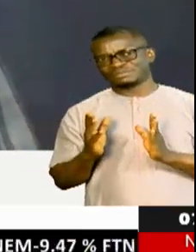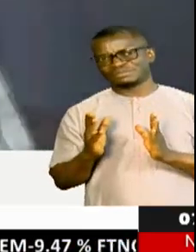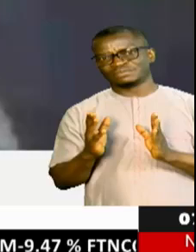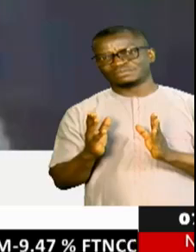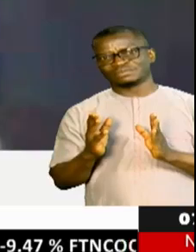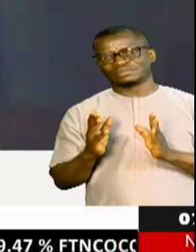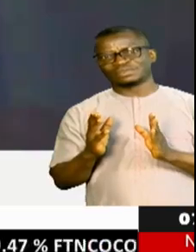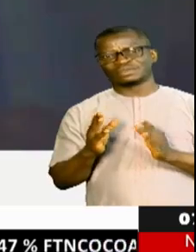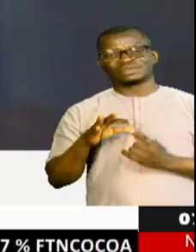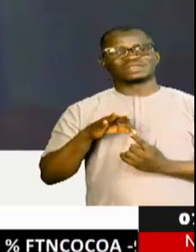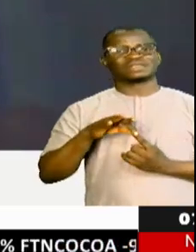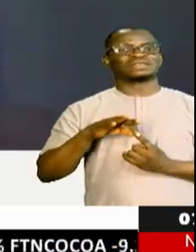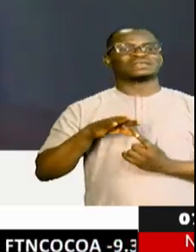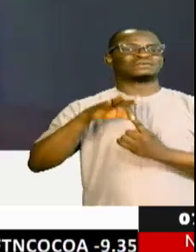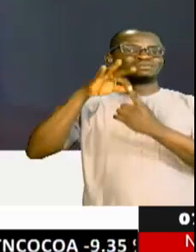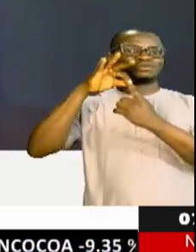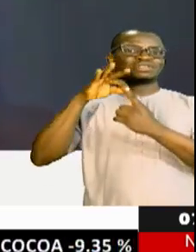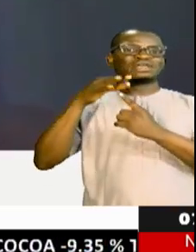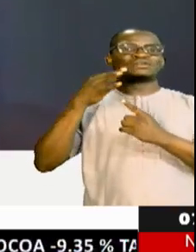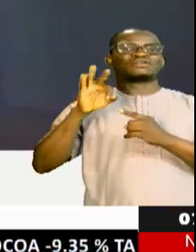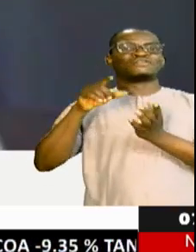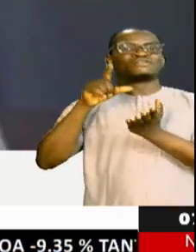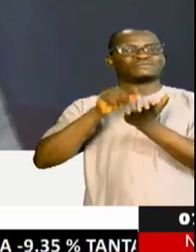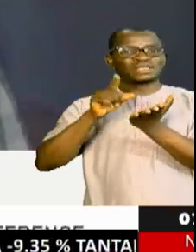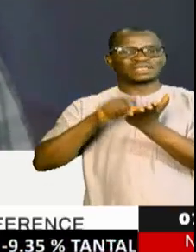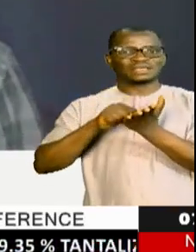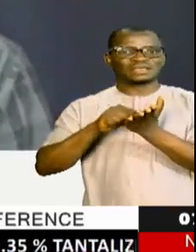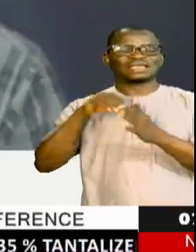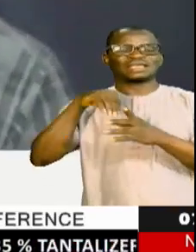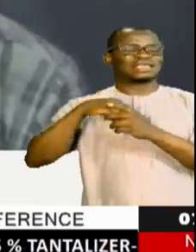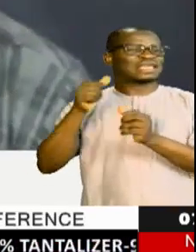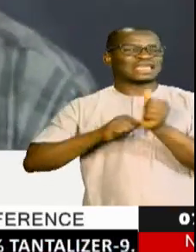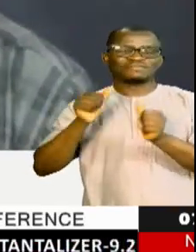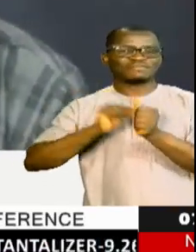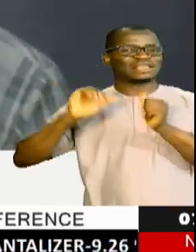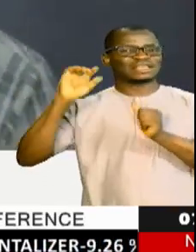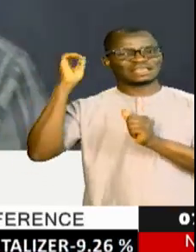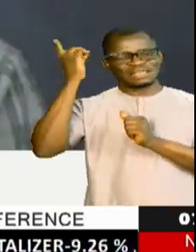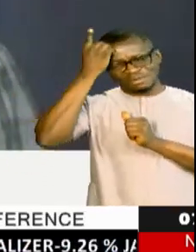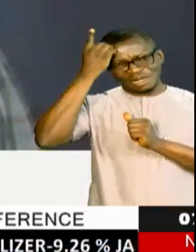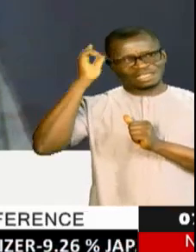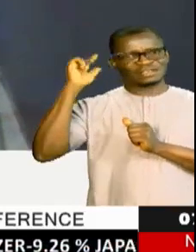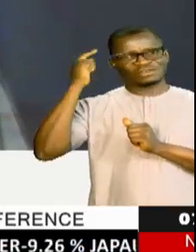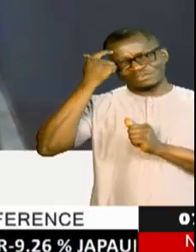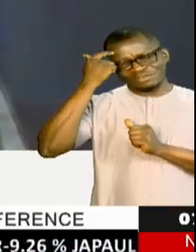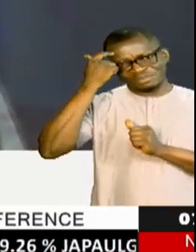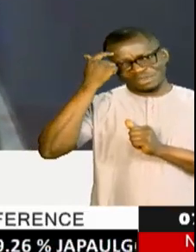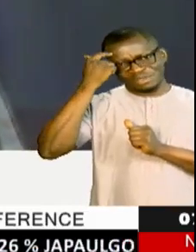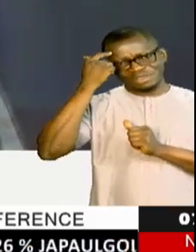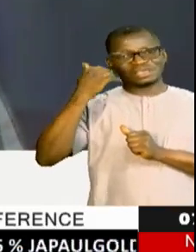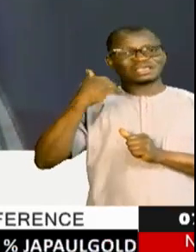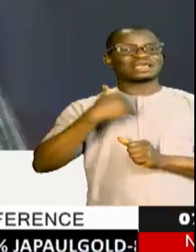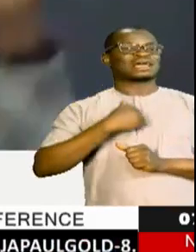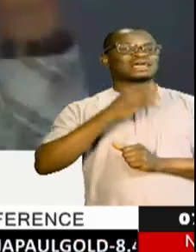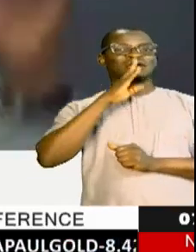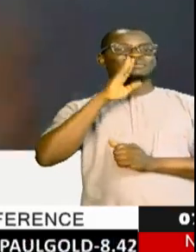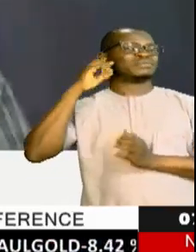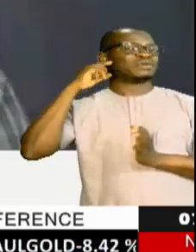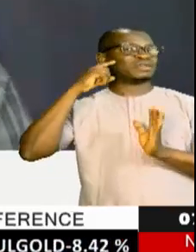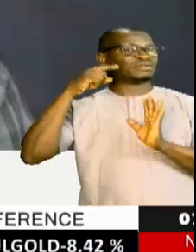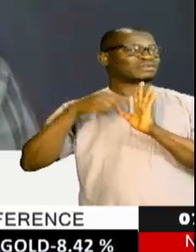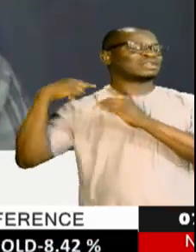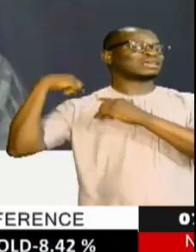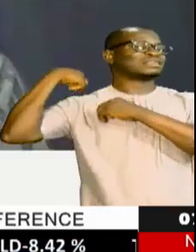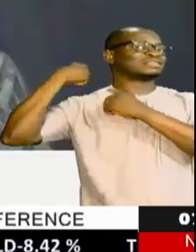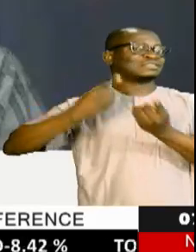The significance of the media in every democratic governance has been recognized as far back as